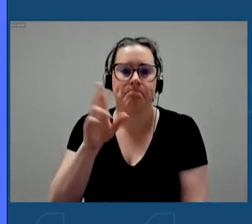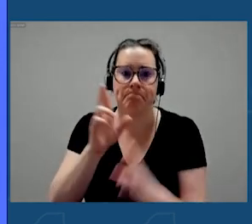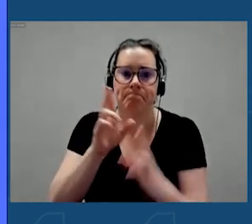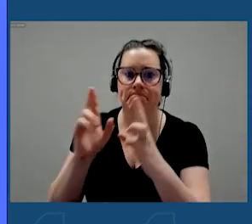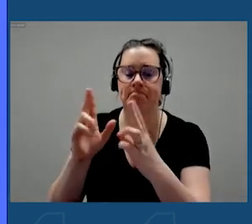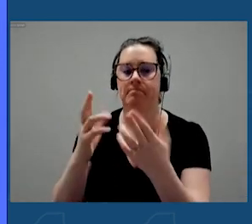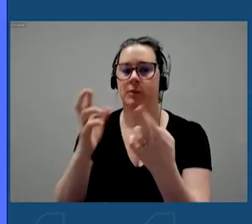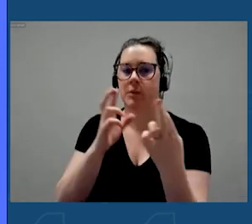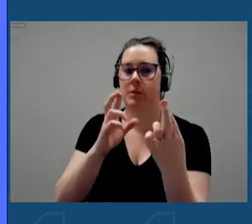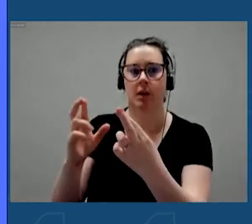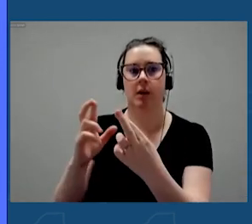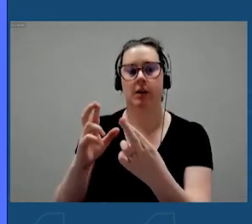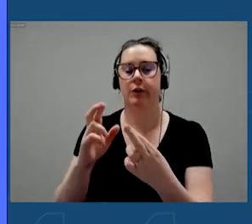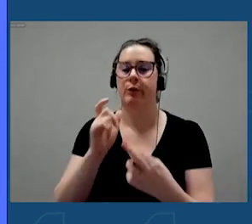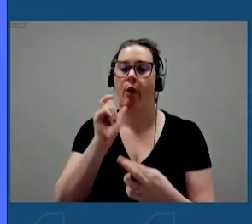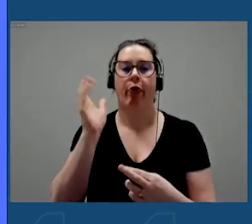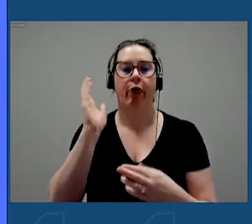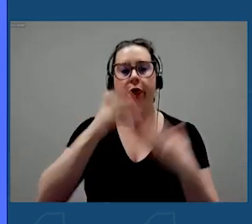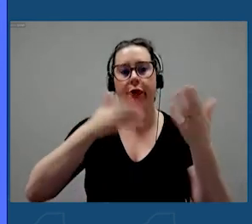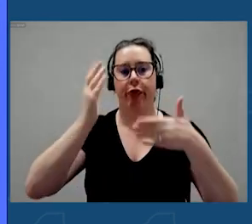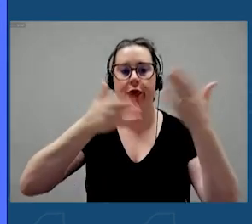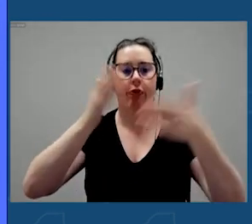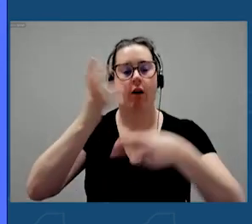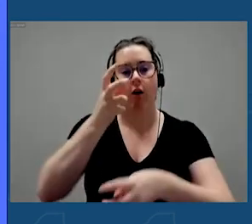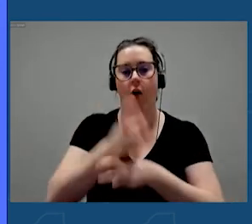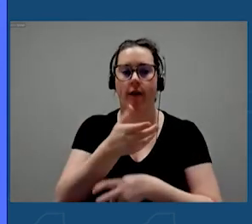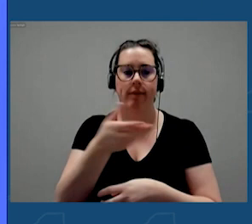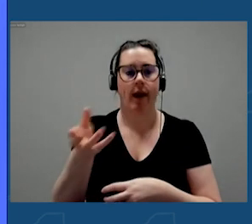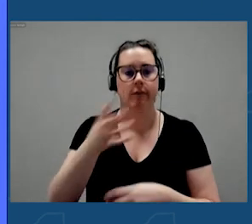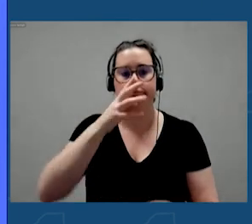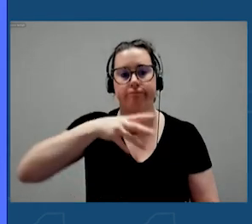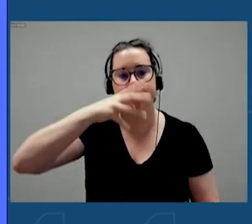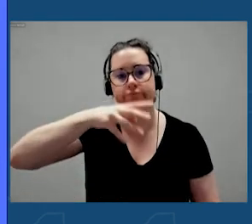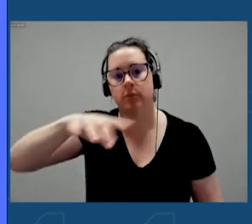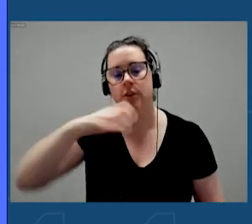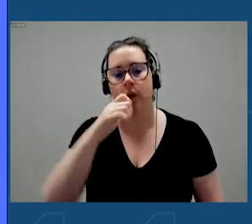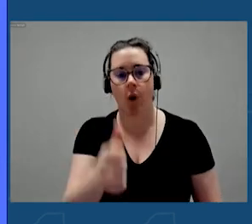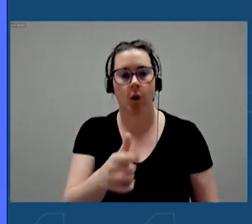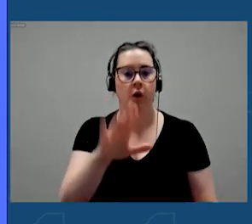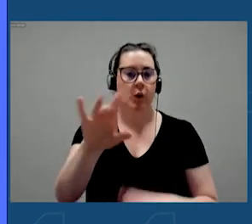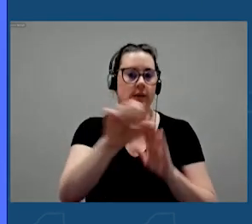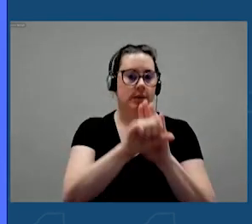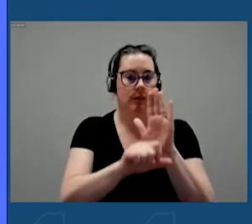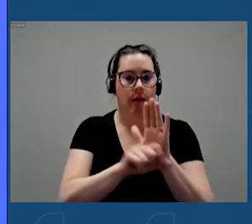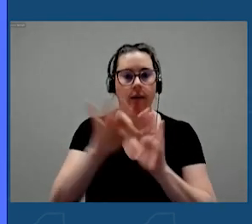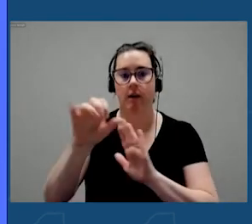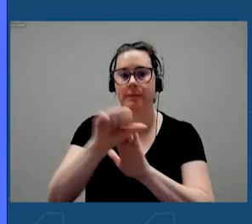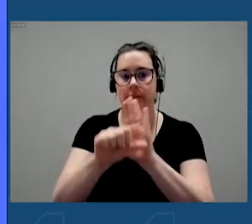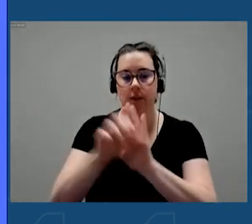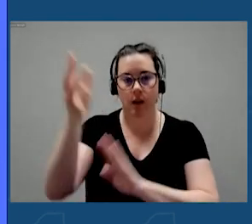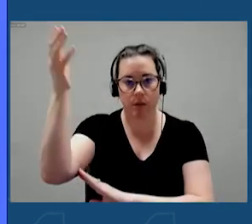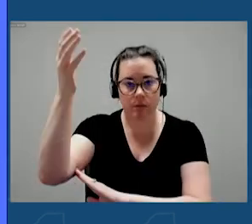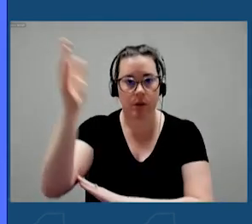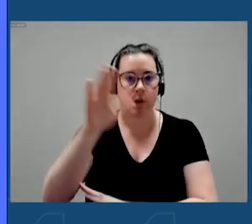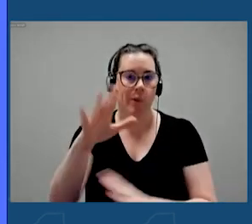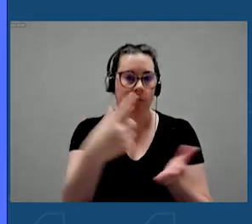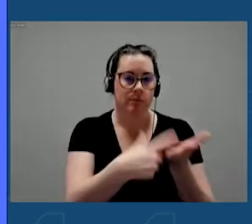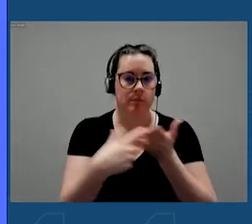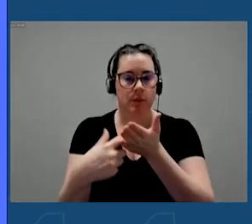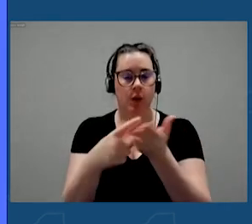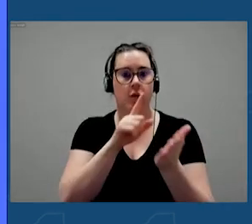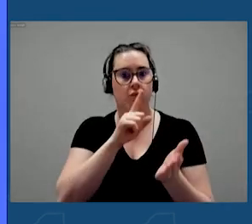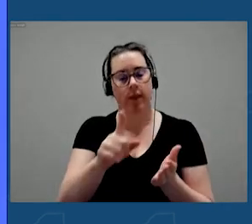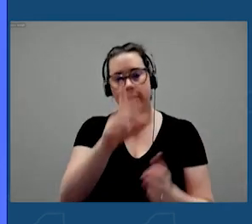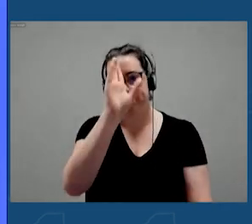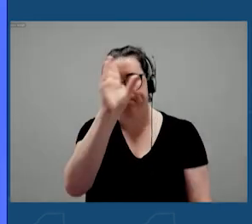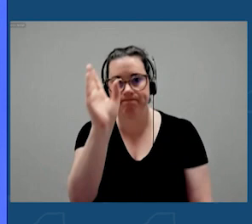to paper over some of the difficult things. And in your state of the state and conversations that you have, you speak really directly